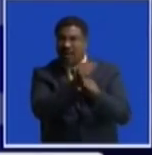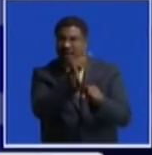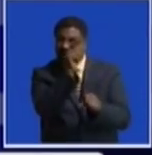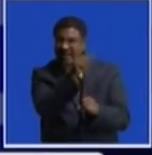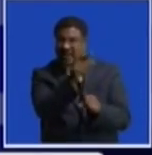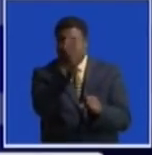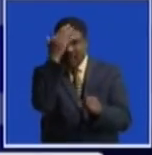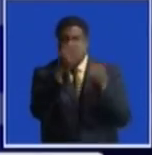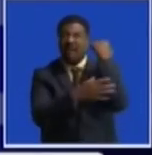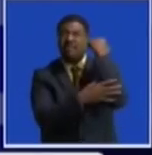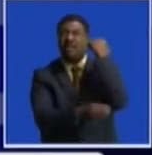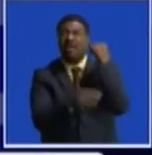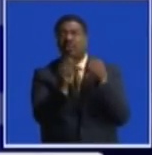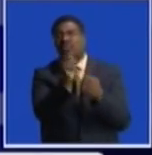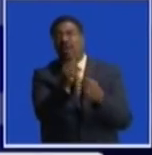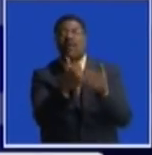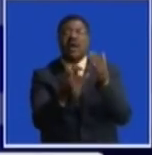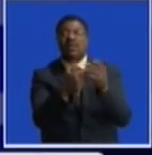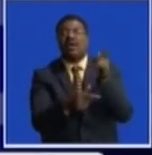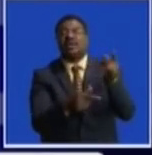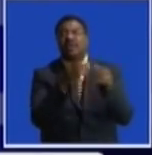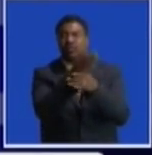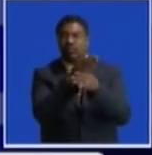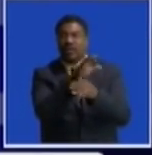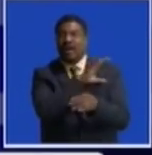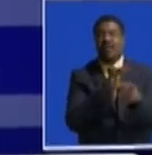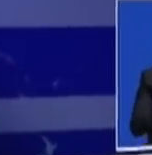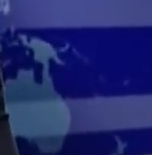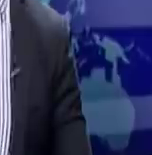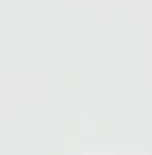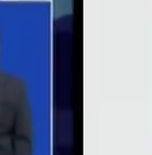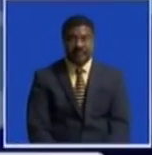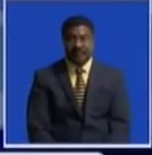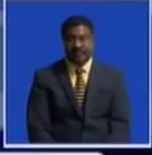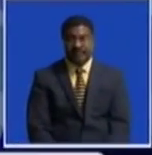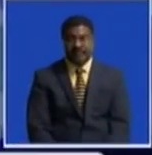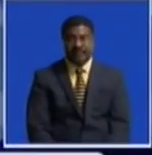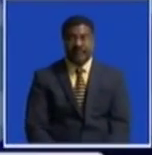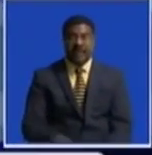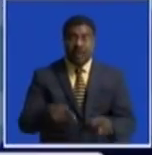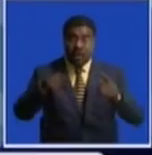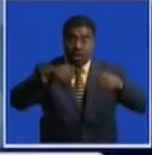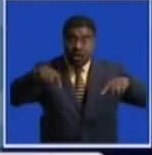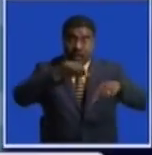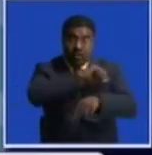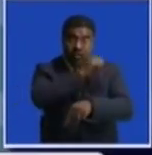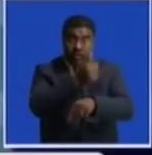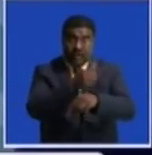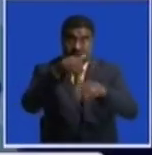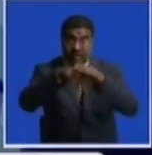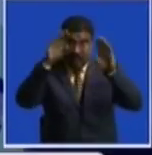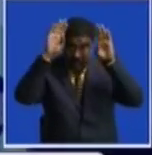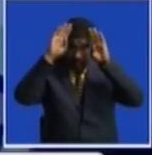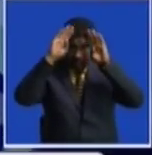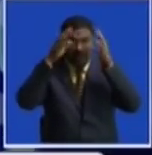Limited due to poor sanitary conditions. Join us for the details after this. Well, the local authority in Kalulu has